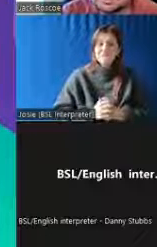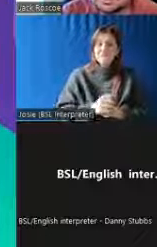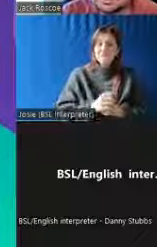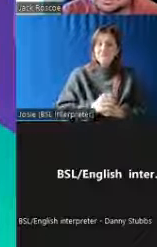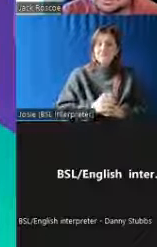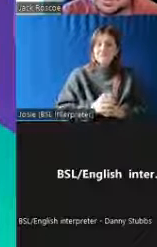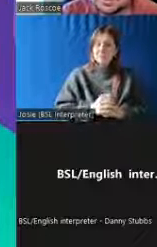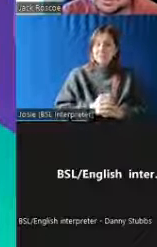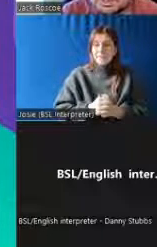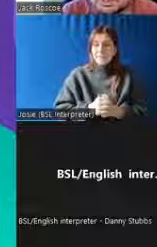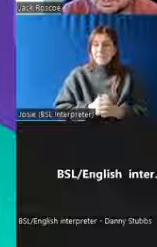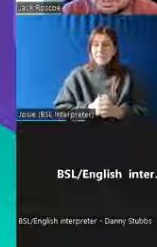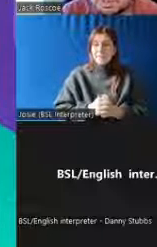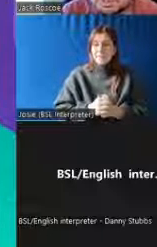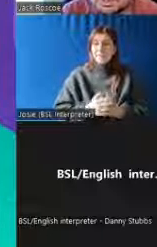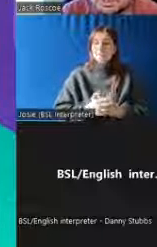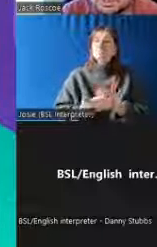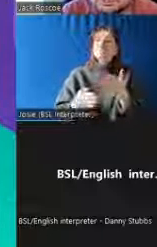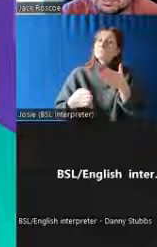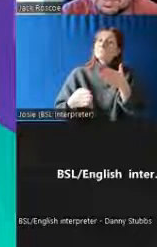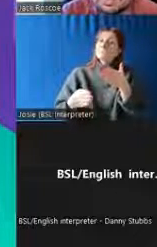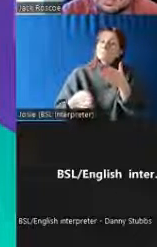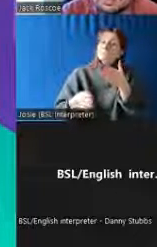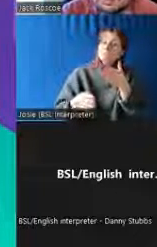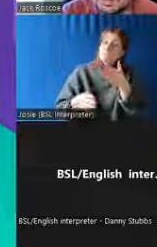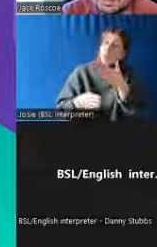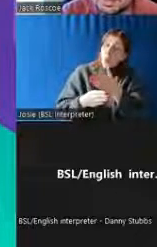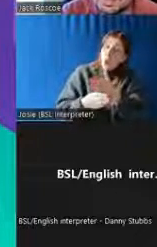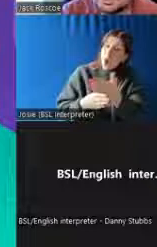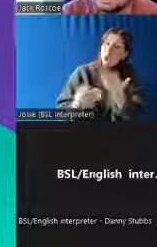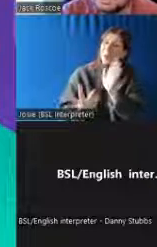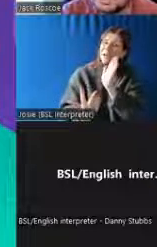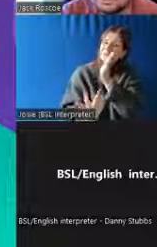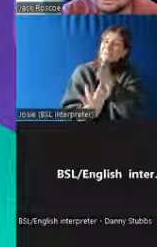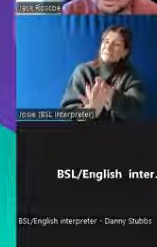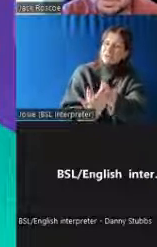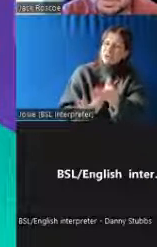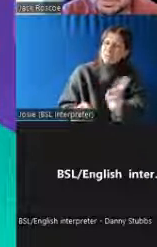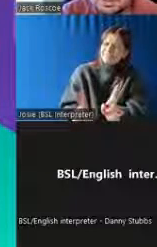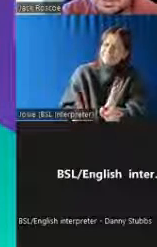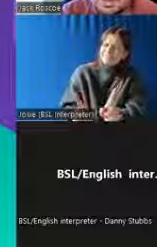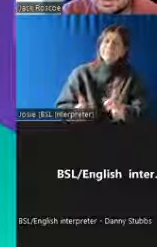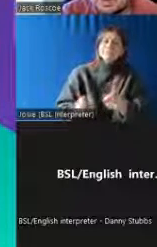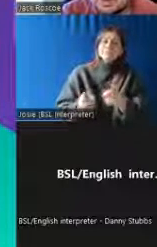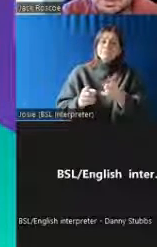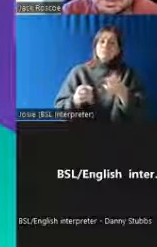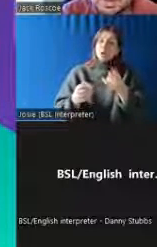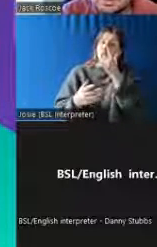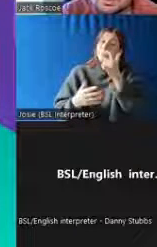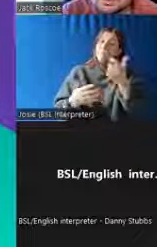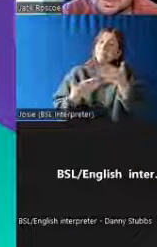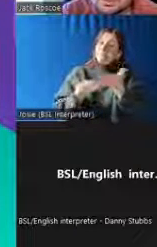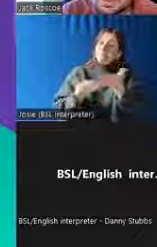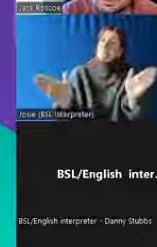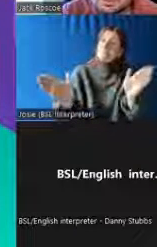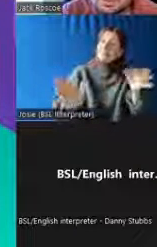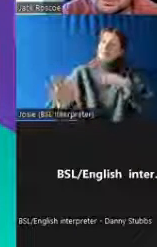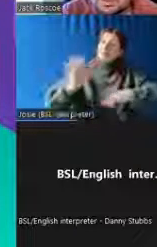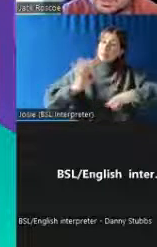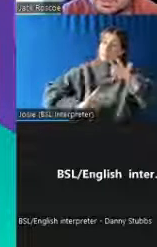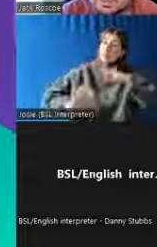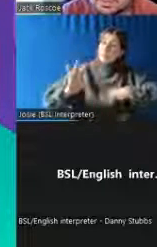works and interventions we might be thinking of, it could be things like public performances, art, dance or